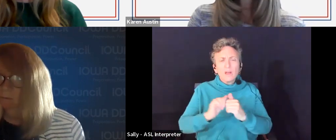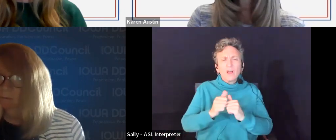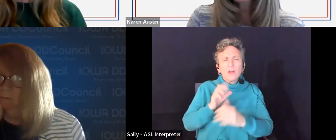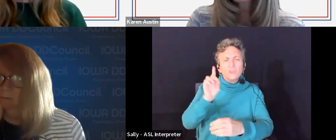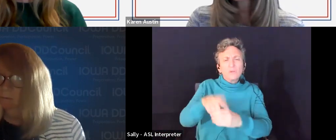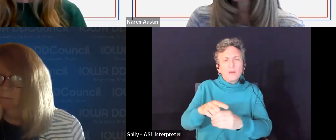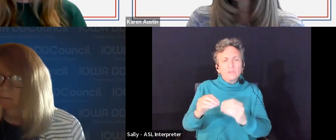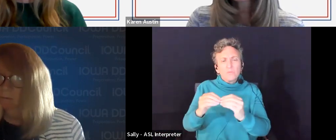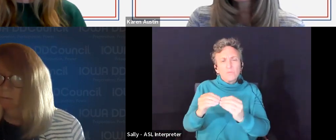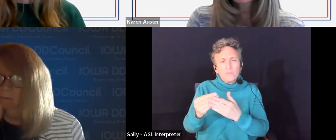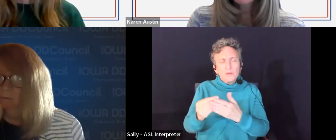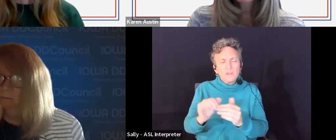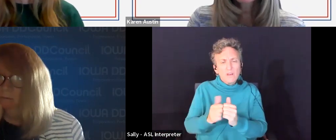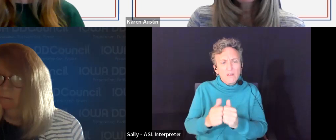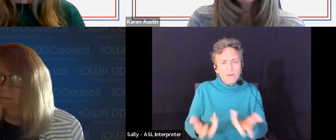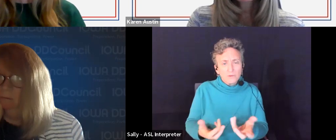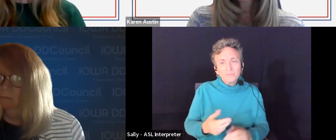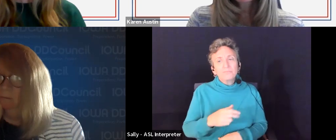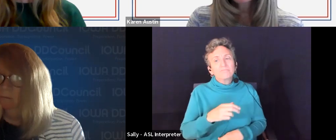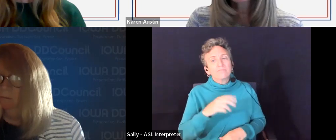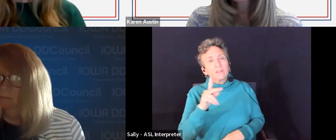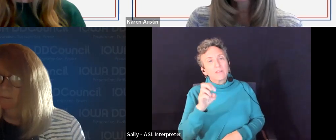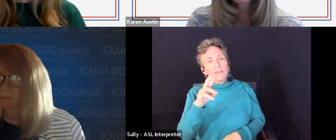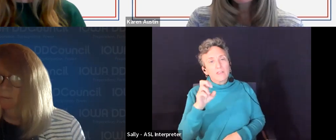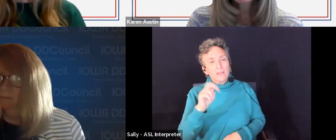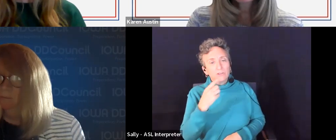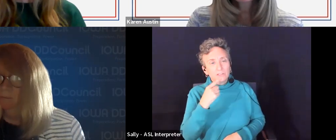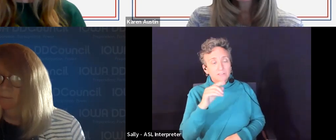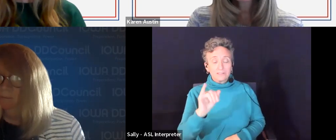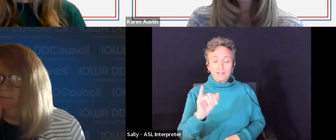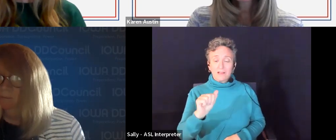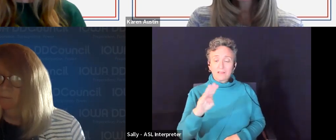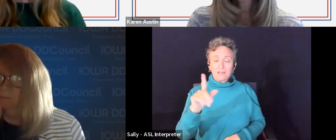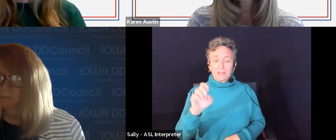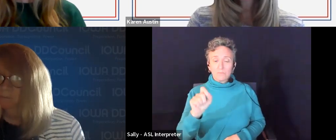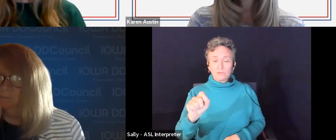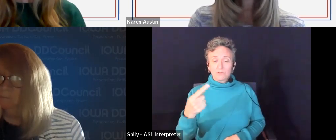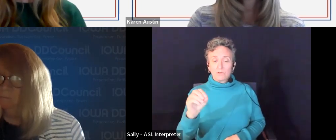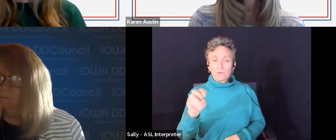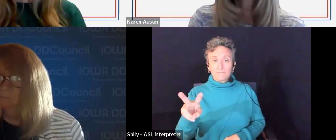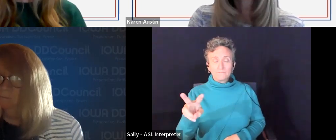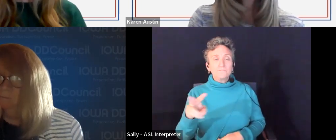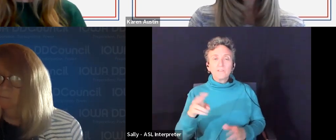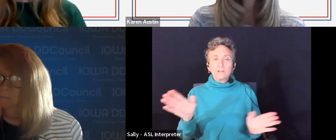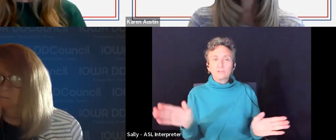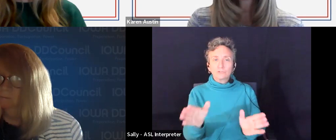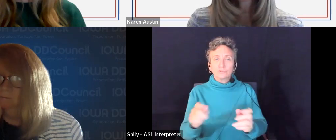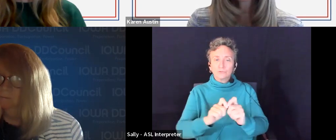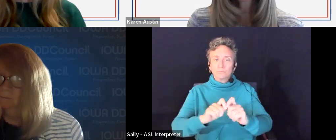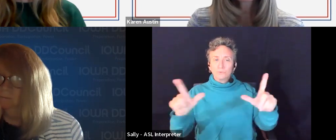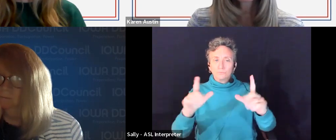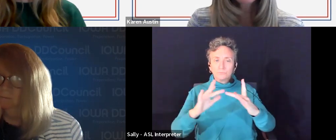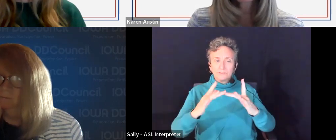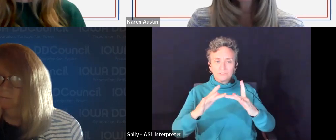Well, there's a variety of ways to do that. At IAble.gov, I'd encourage you to go, go online